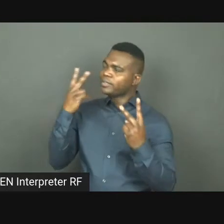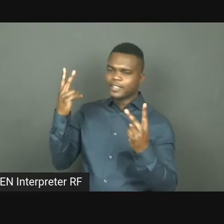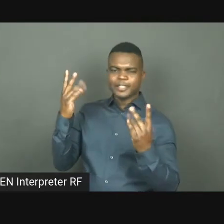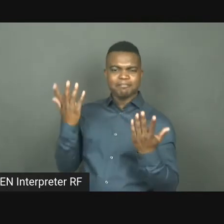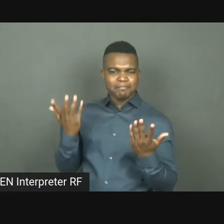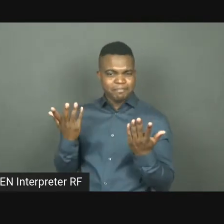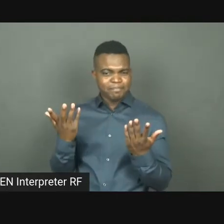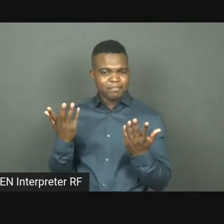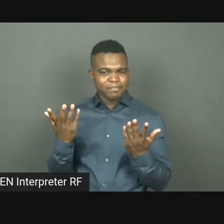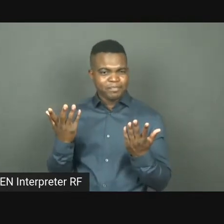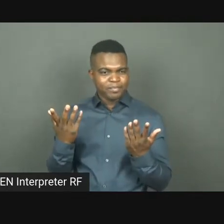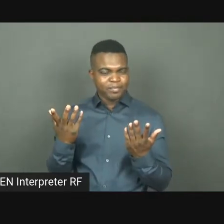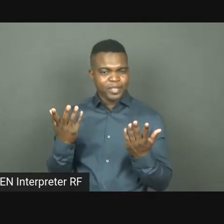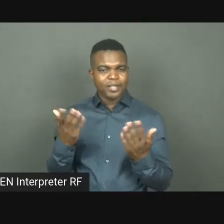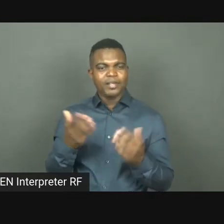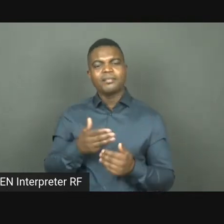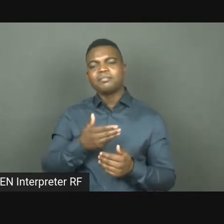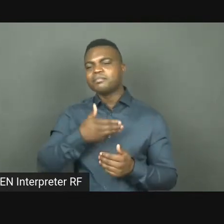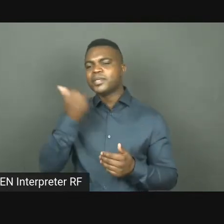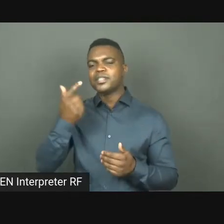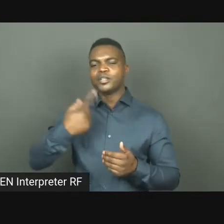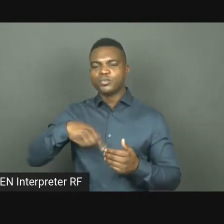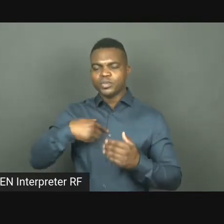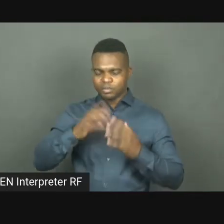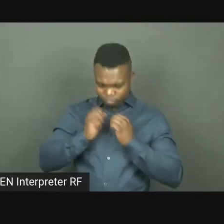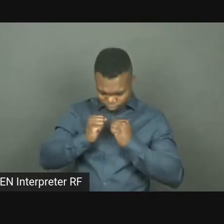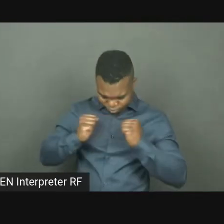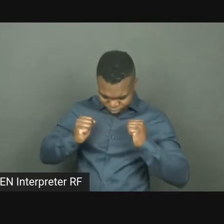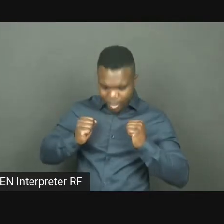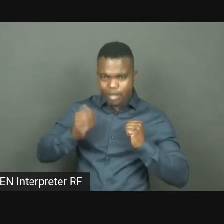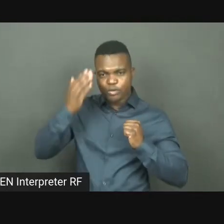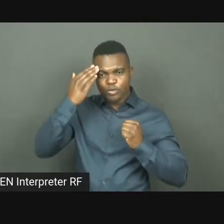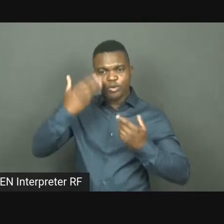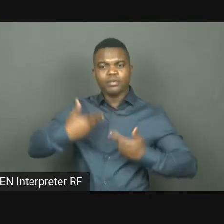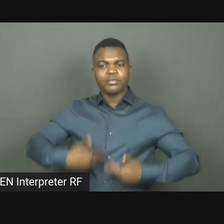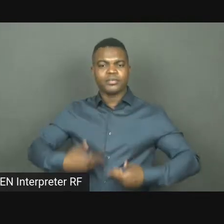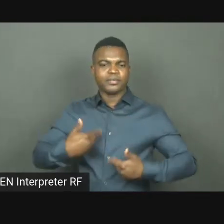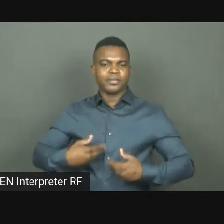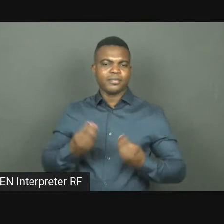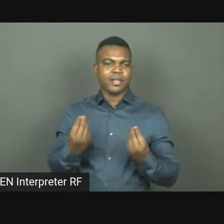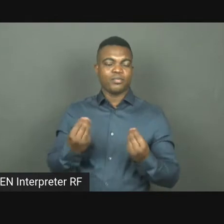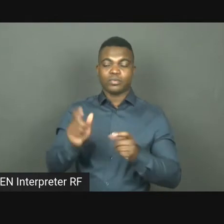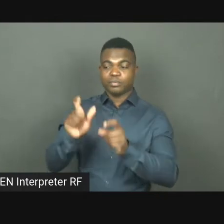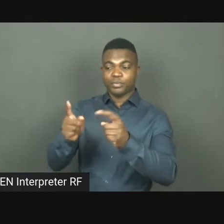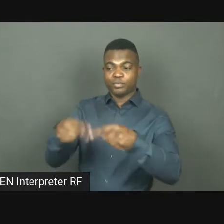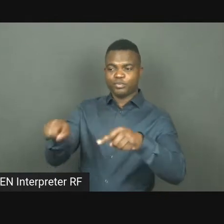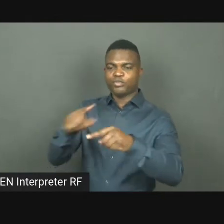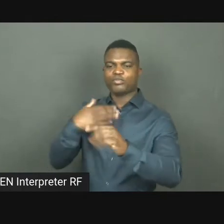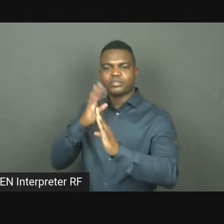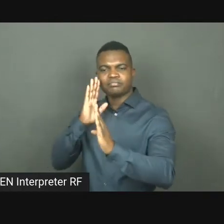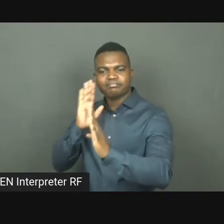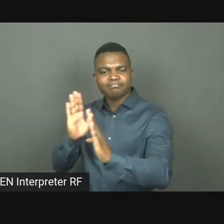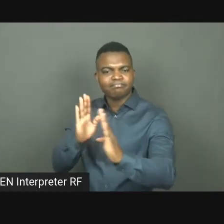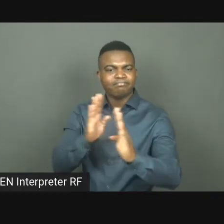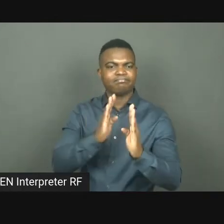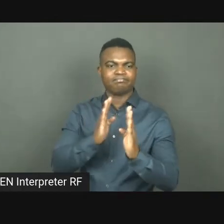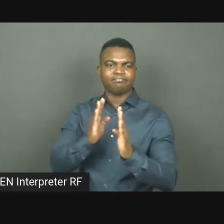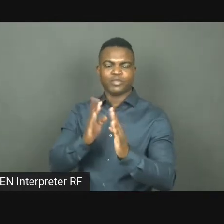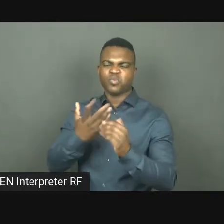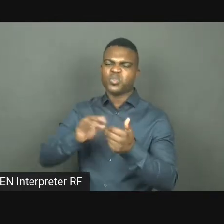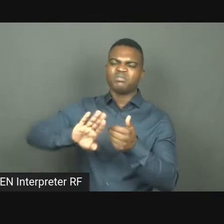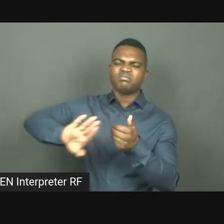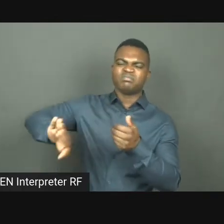identity. And so the Nothing About Us Without Us movement within HIV treatment and